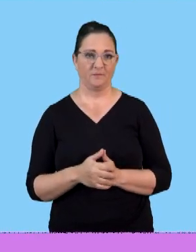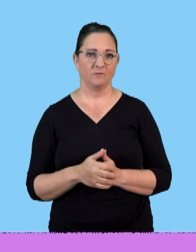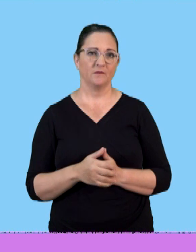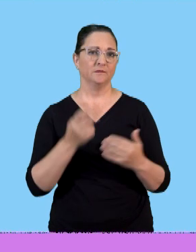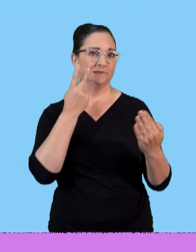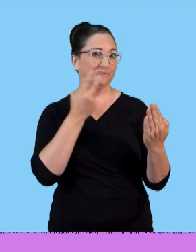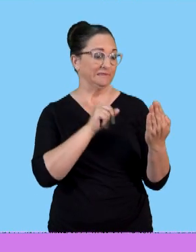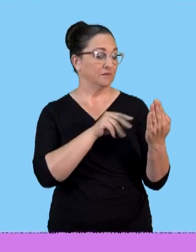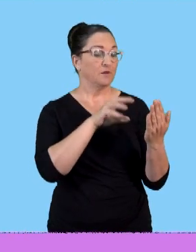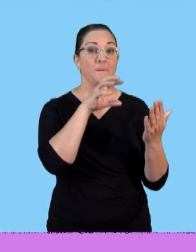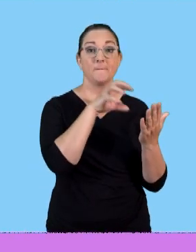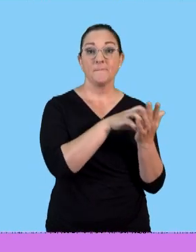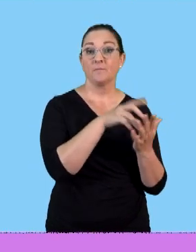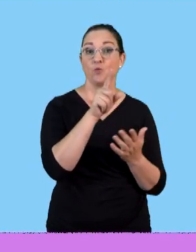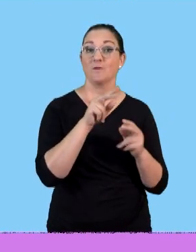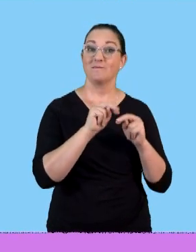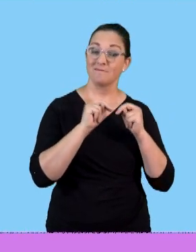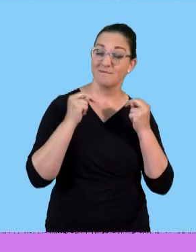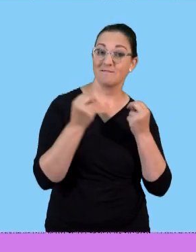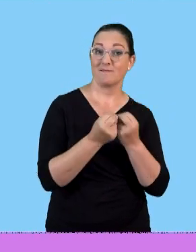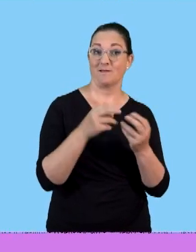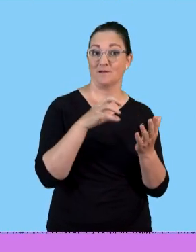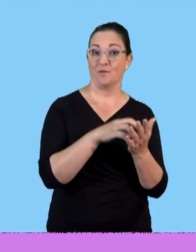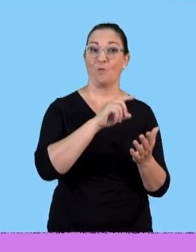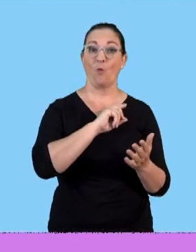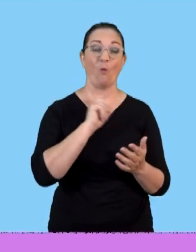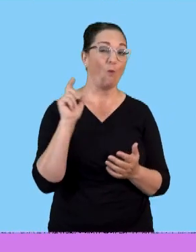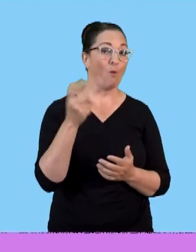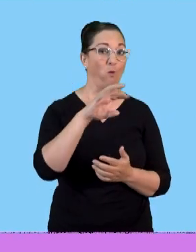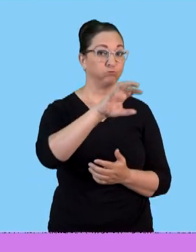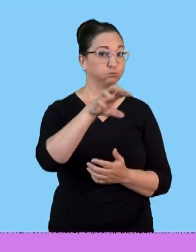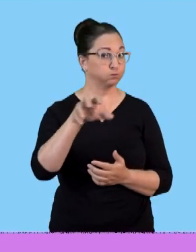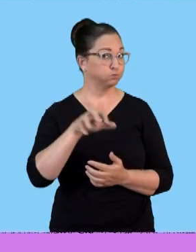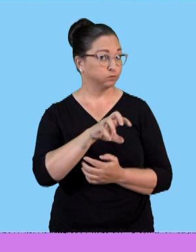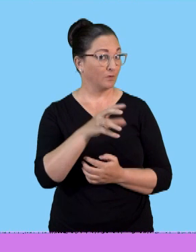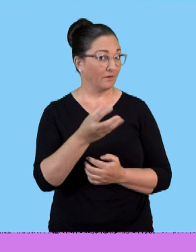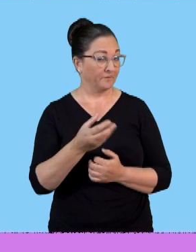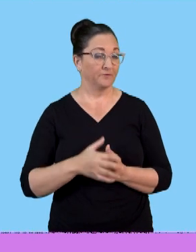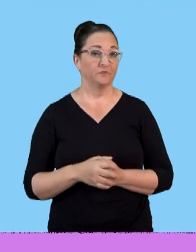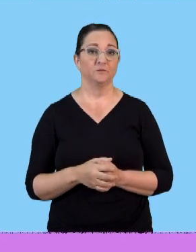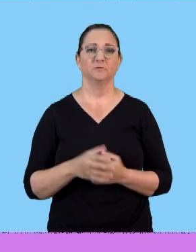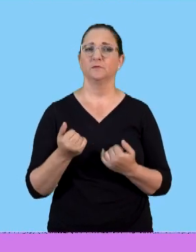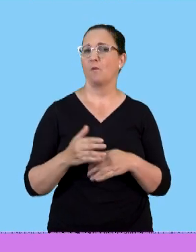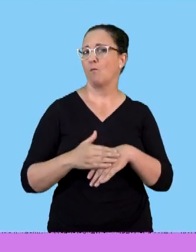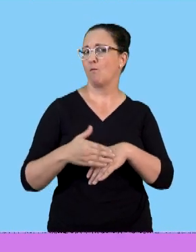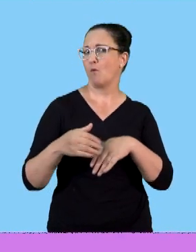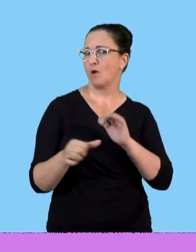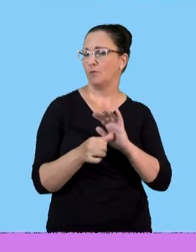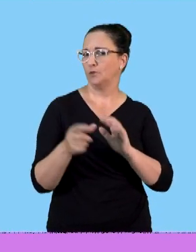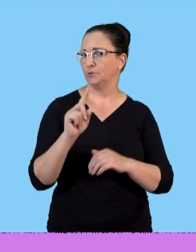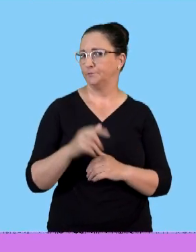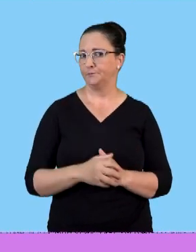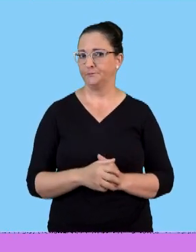look at this map, we'll see this is a national map, as it indicates all the different provinces. All right. What else is important